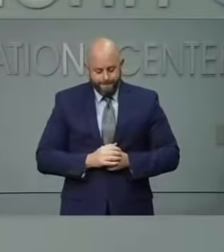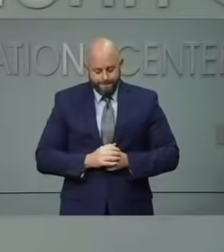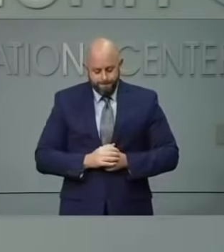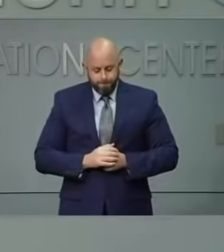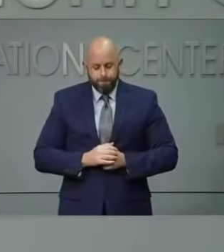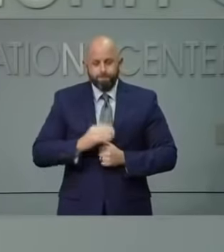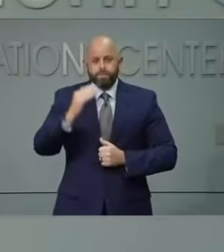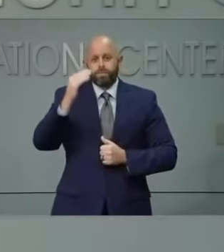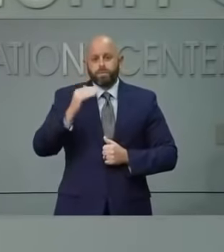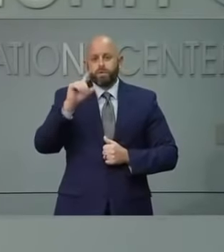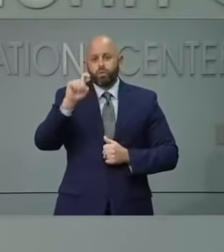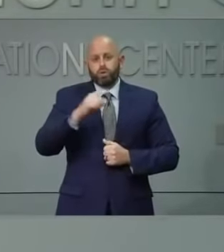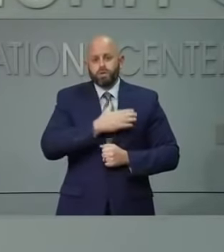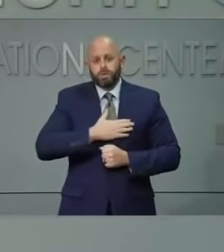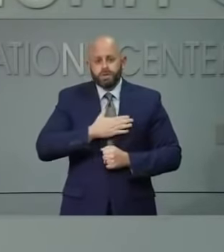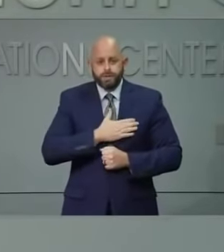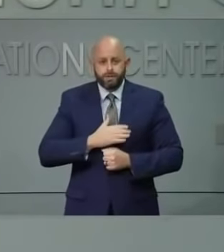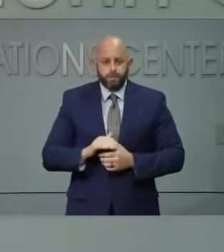Next question, please.